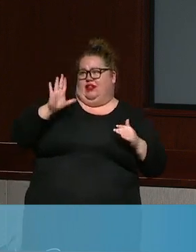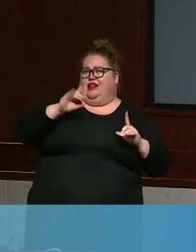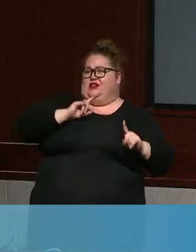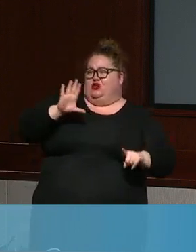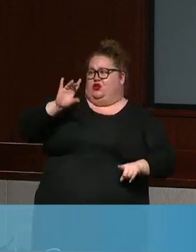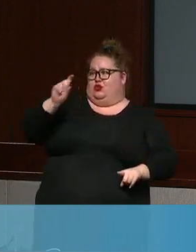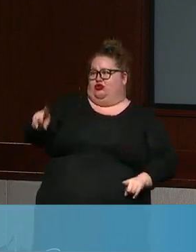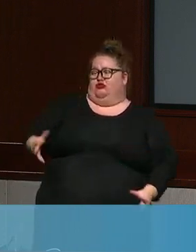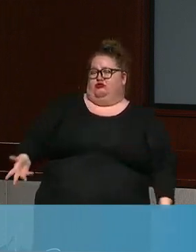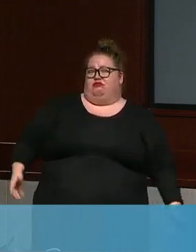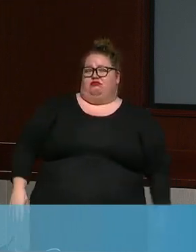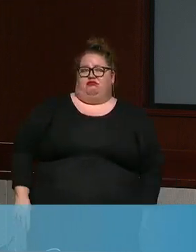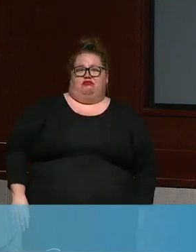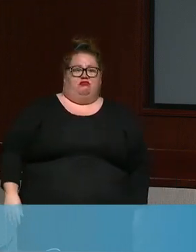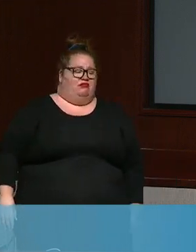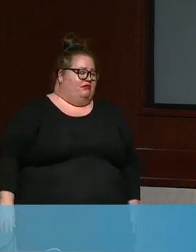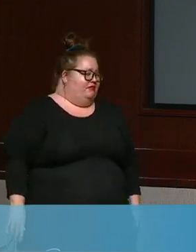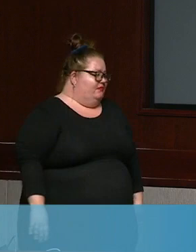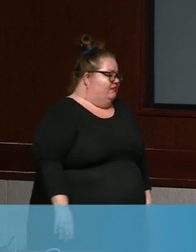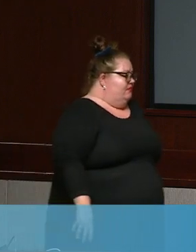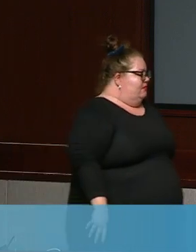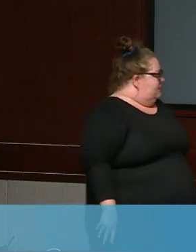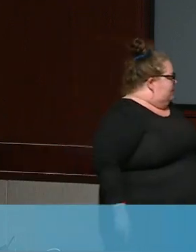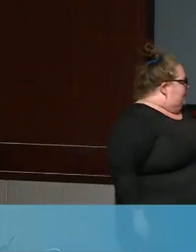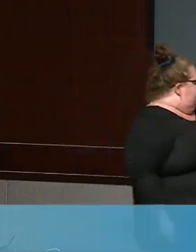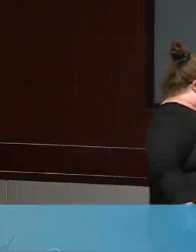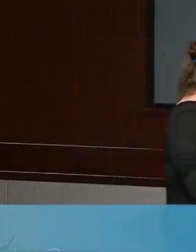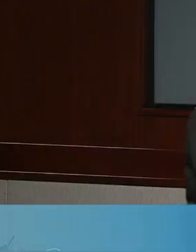question. It does, Ryan. Thank you.